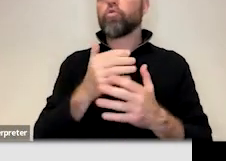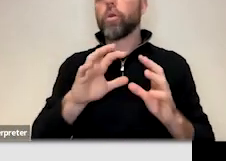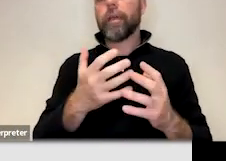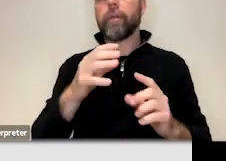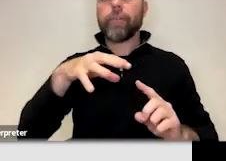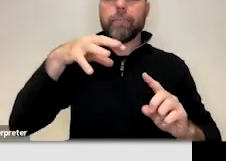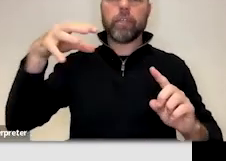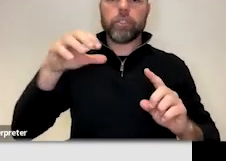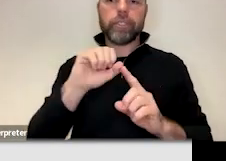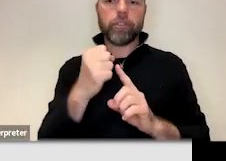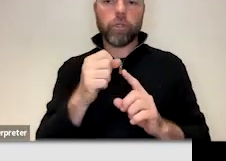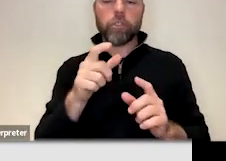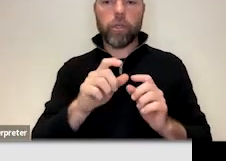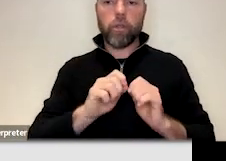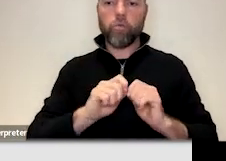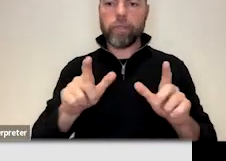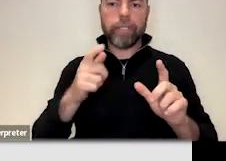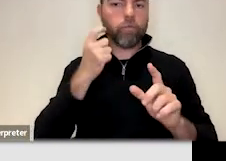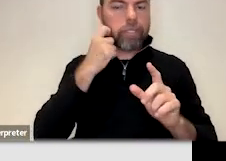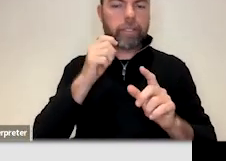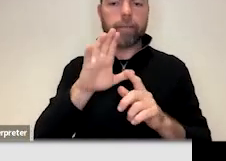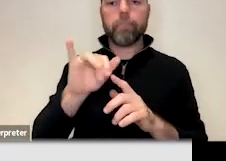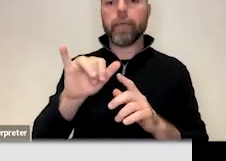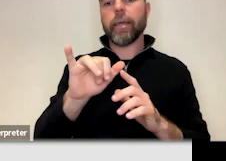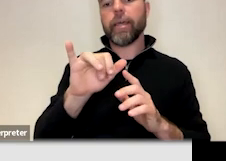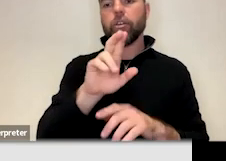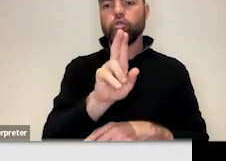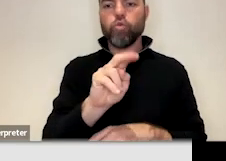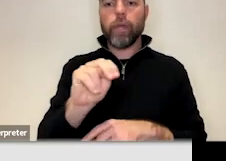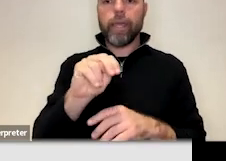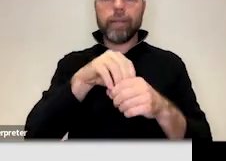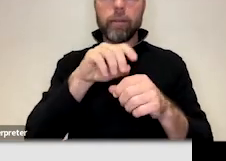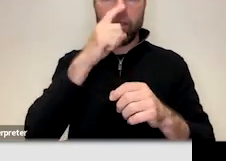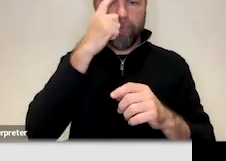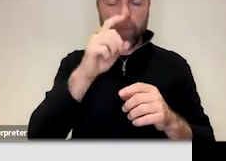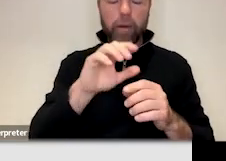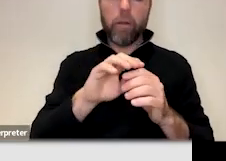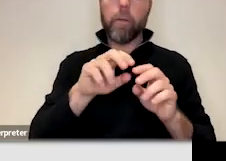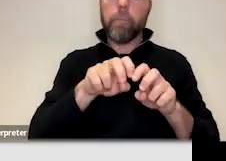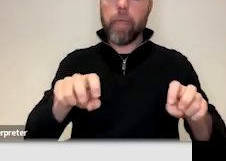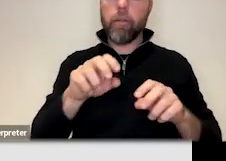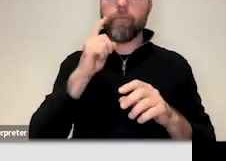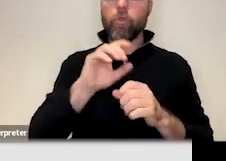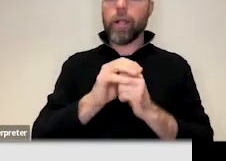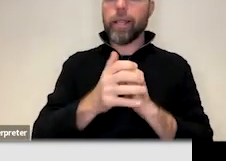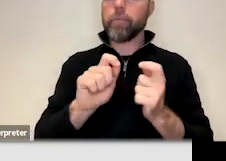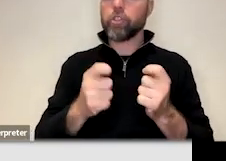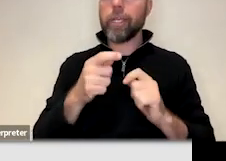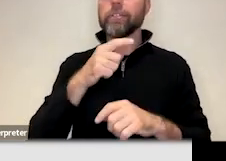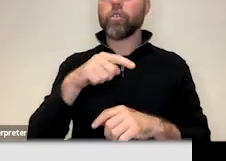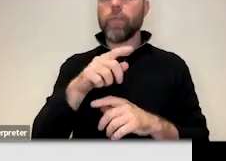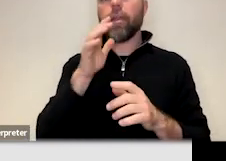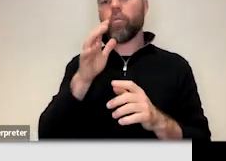emission scenarios that were released recently by the United Nations Intergovernmental Panel on Climate Change. And so those will underpin